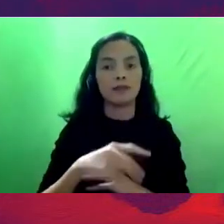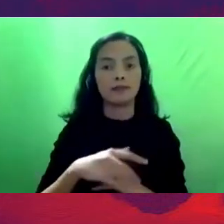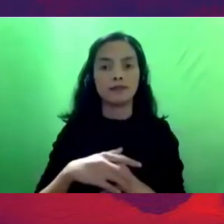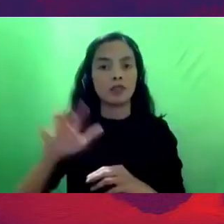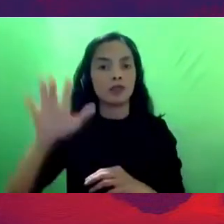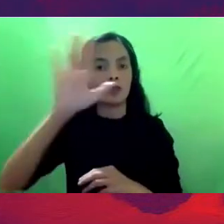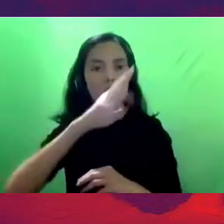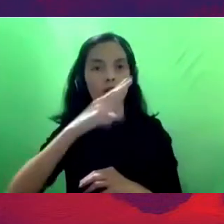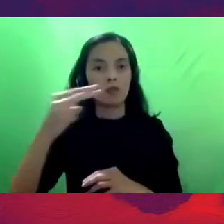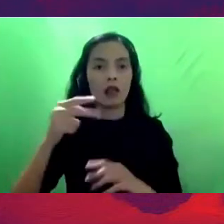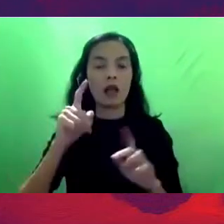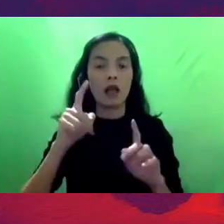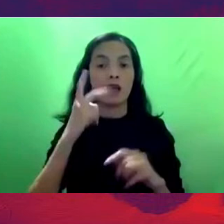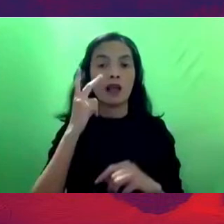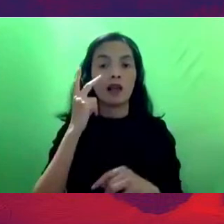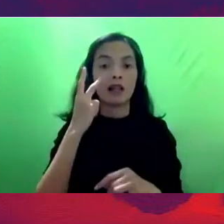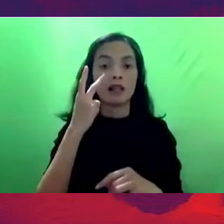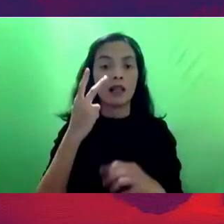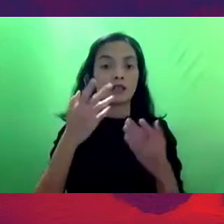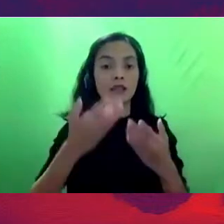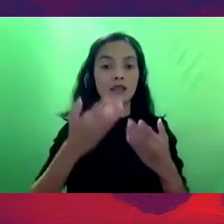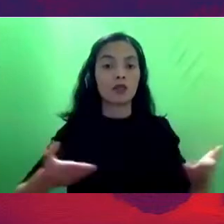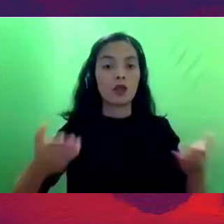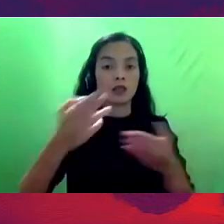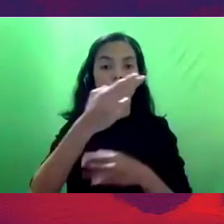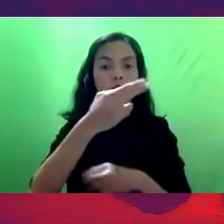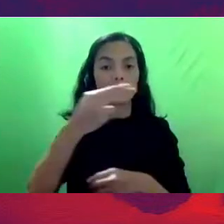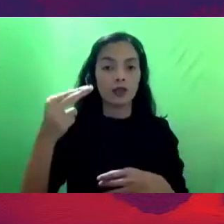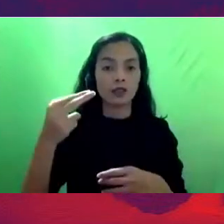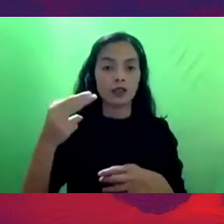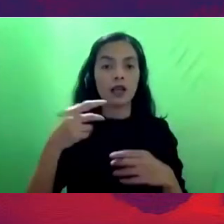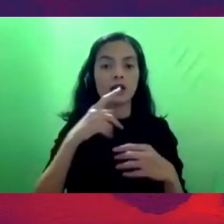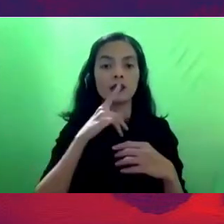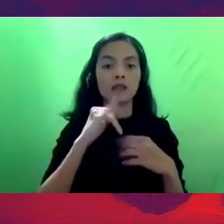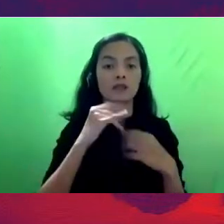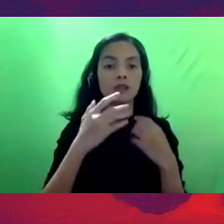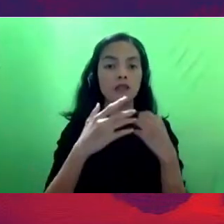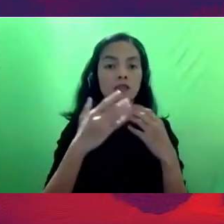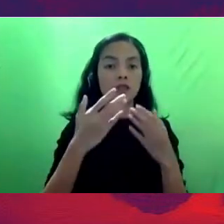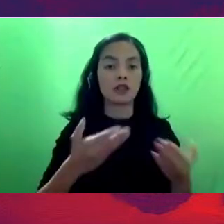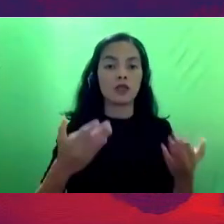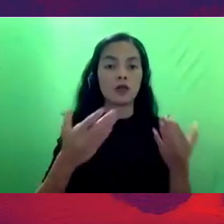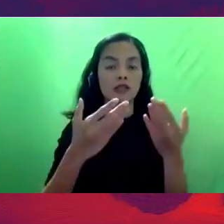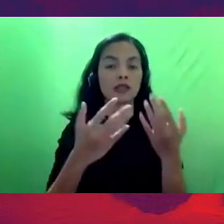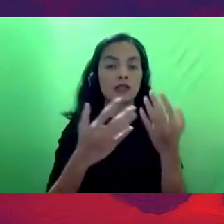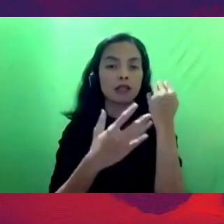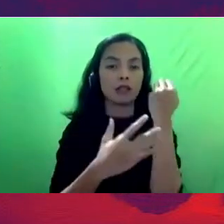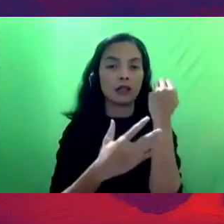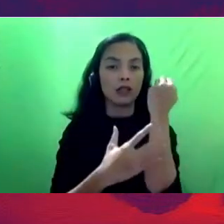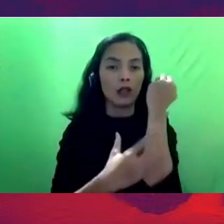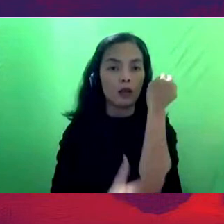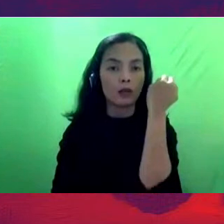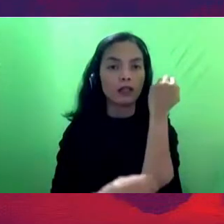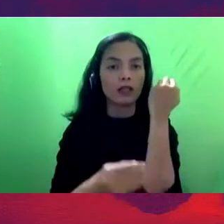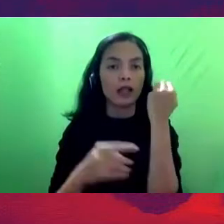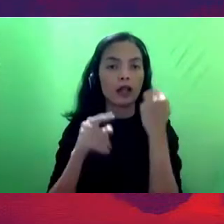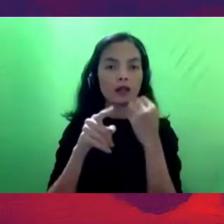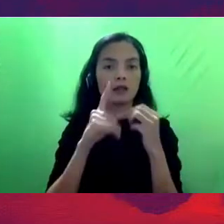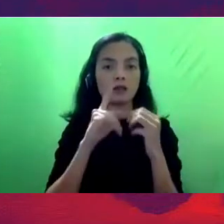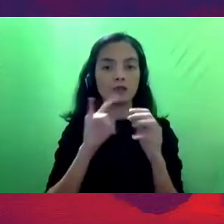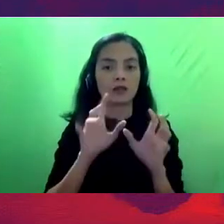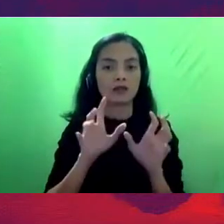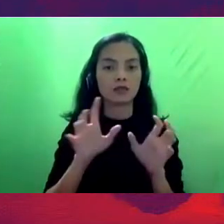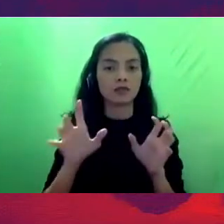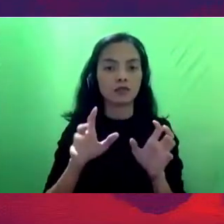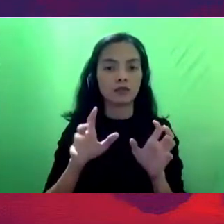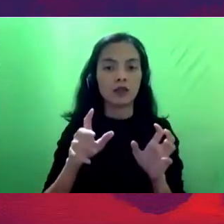Now, when we talk about Indonesia, aggregate poverty says something, but I think it matters that poverty has to be